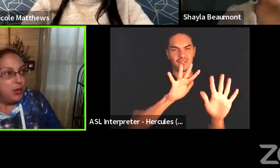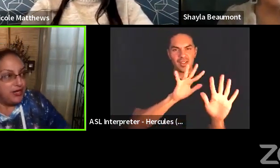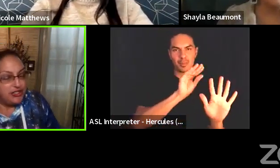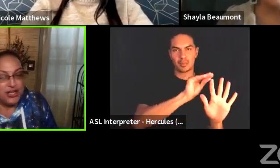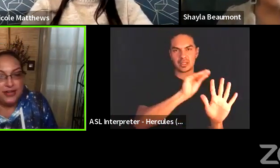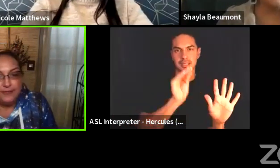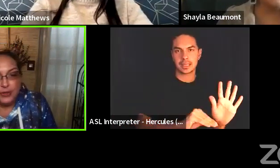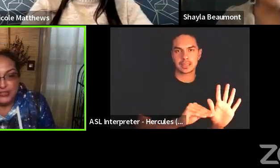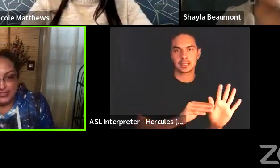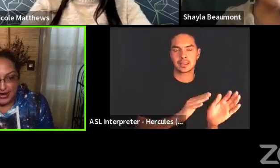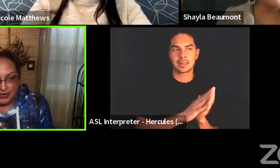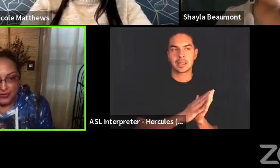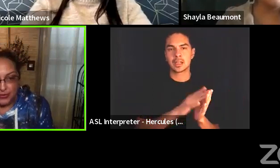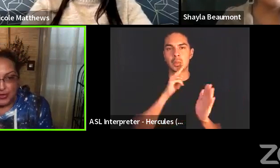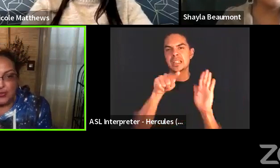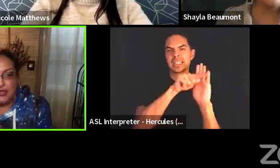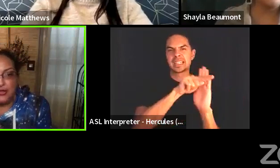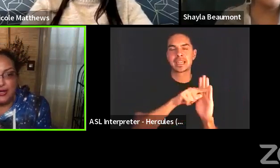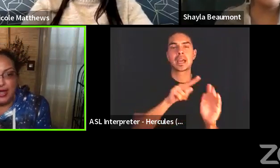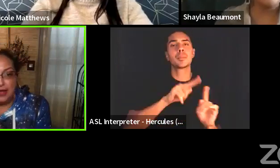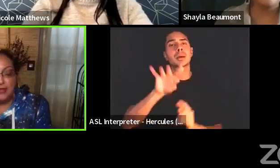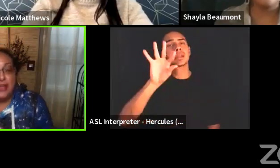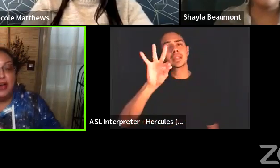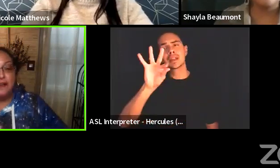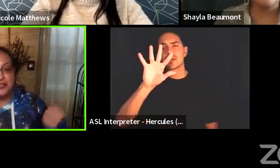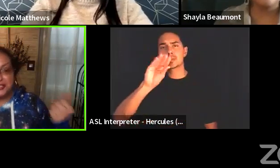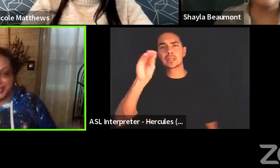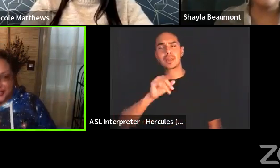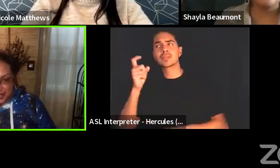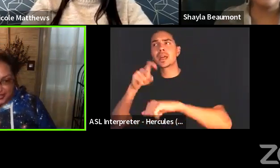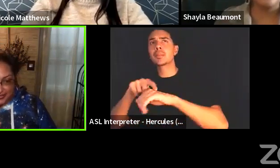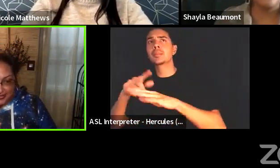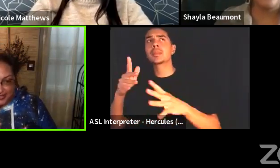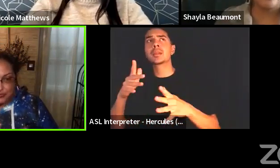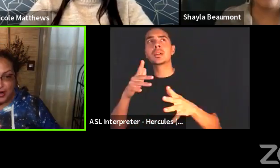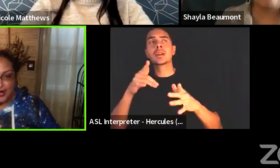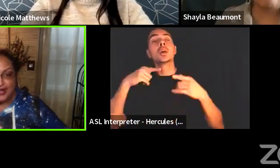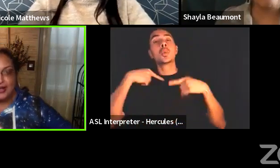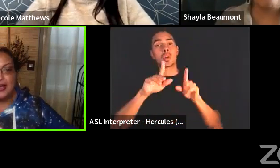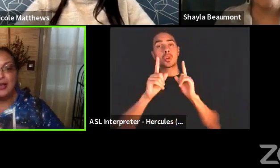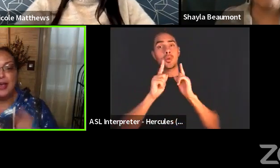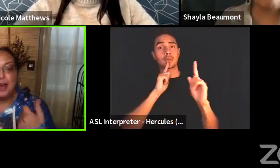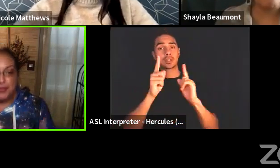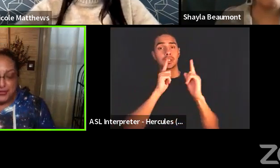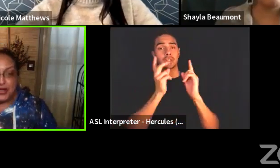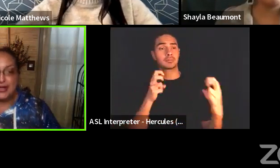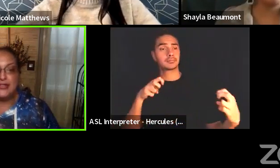do we want to shut folks down when we could have a conversation,